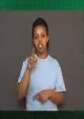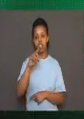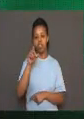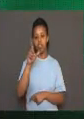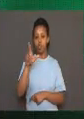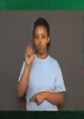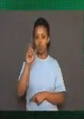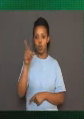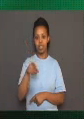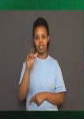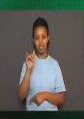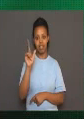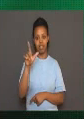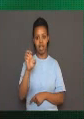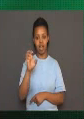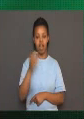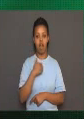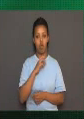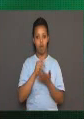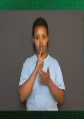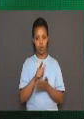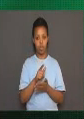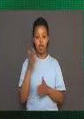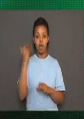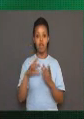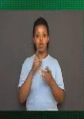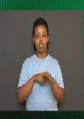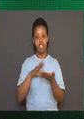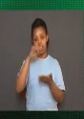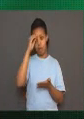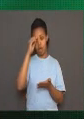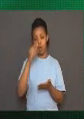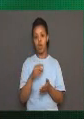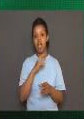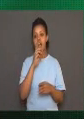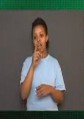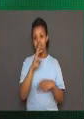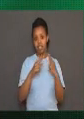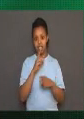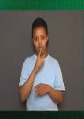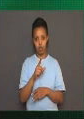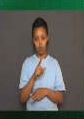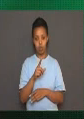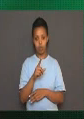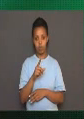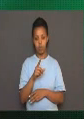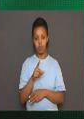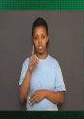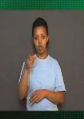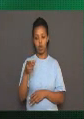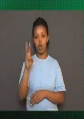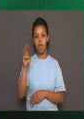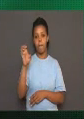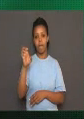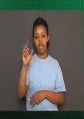In our previous lesson, we learned that the scientist Gregor Mendel did